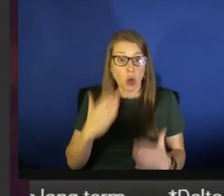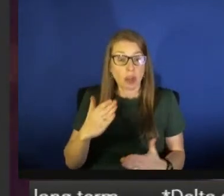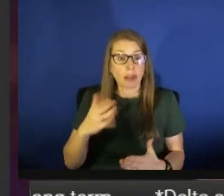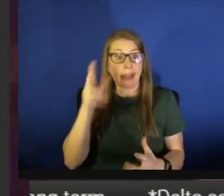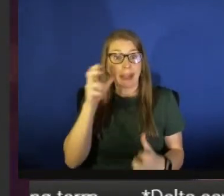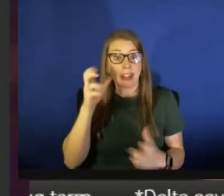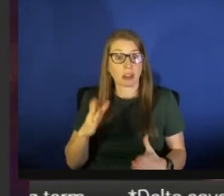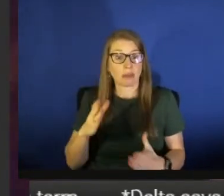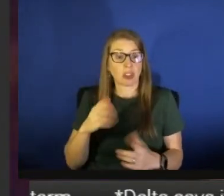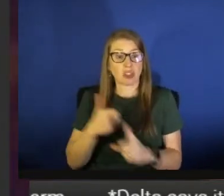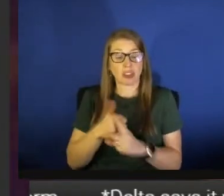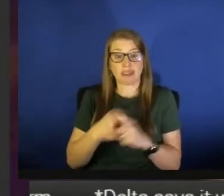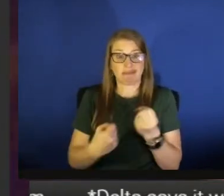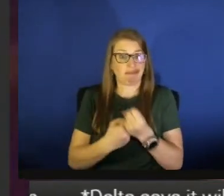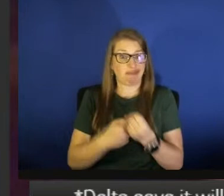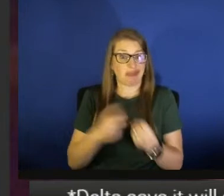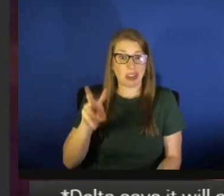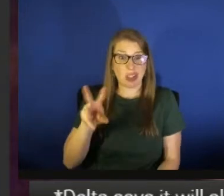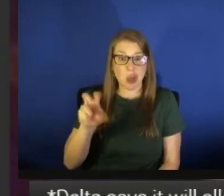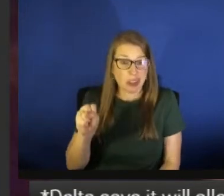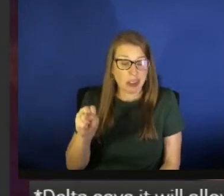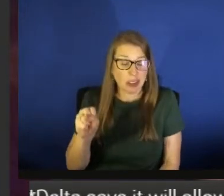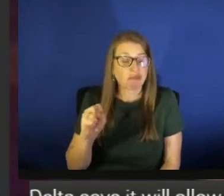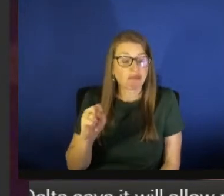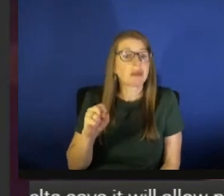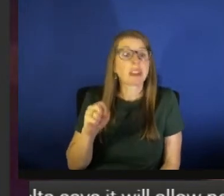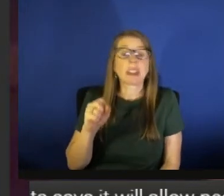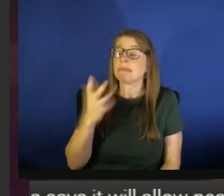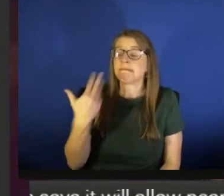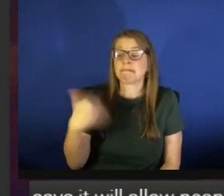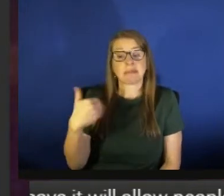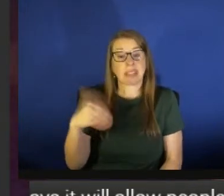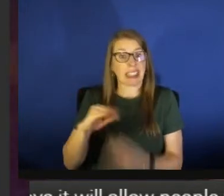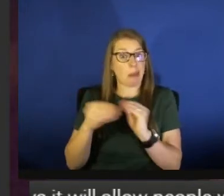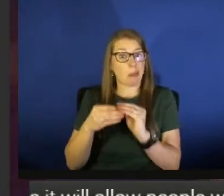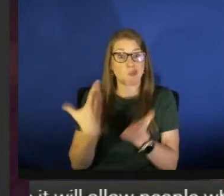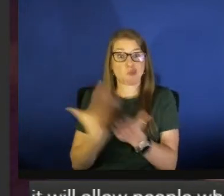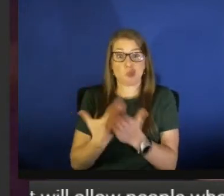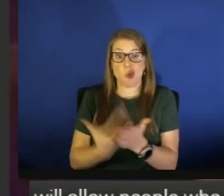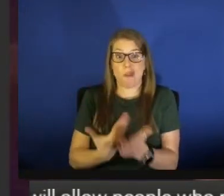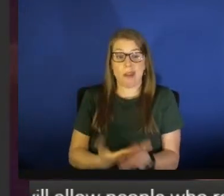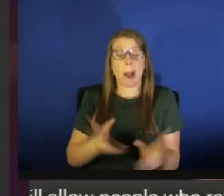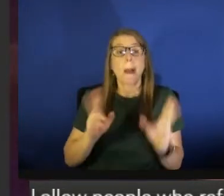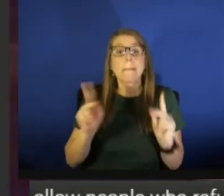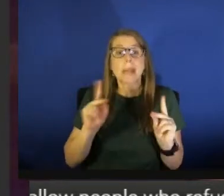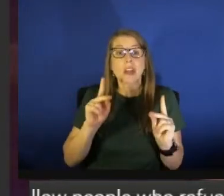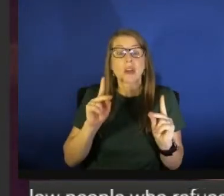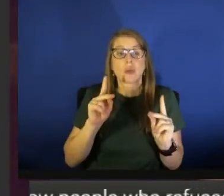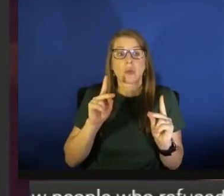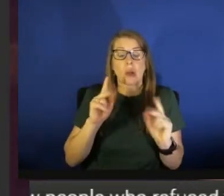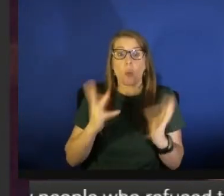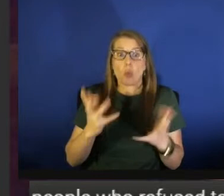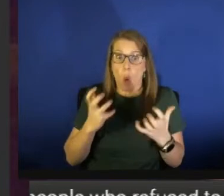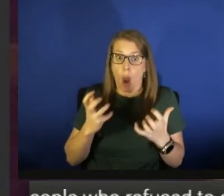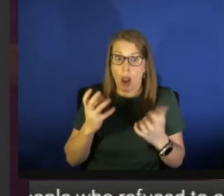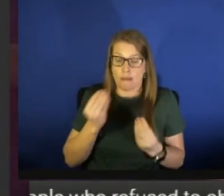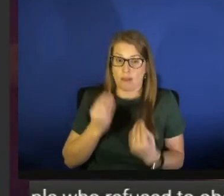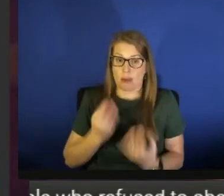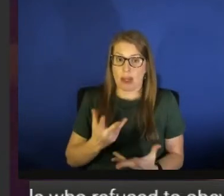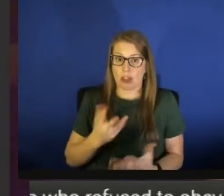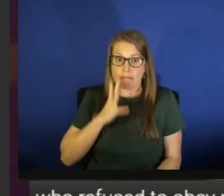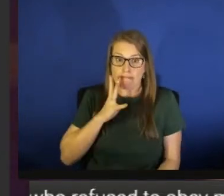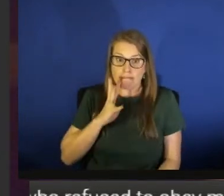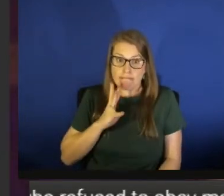media, man, during this time, and the numbers bear this out, people were craving information,